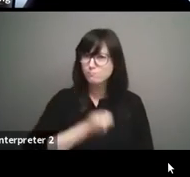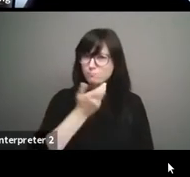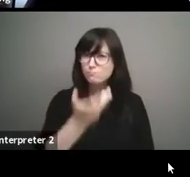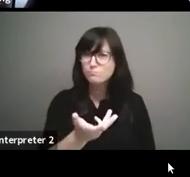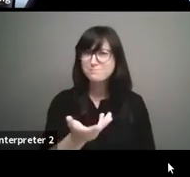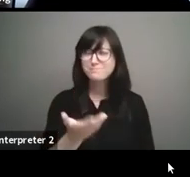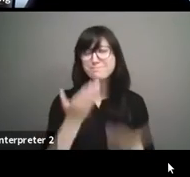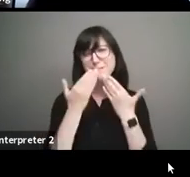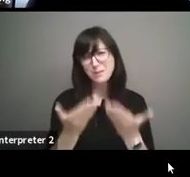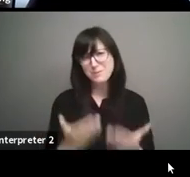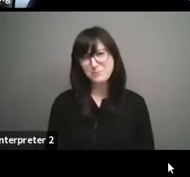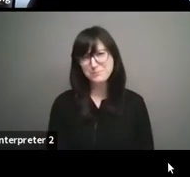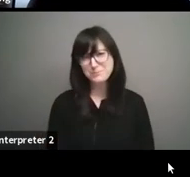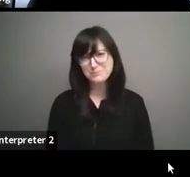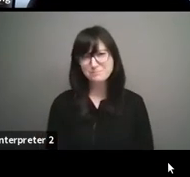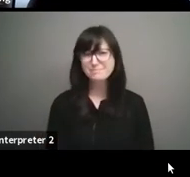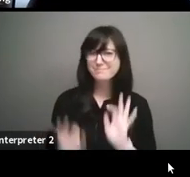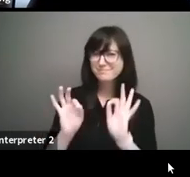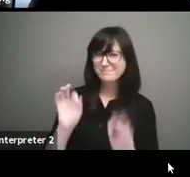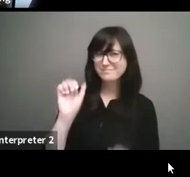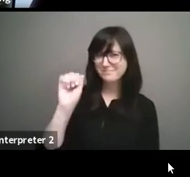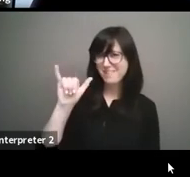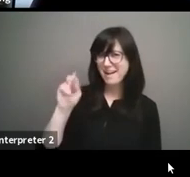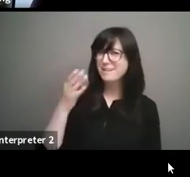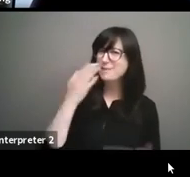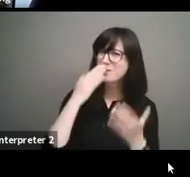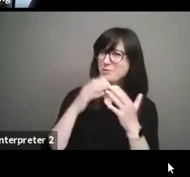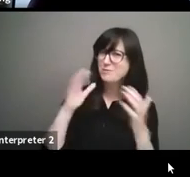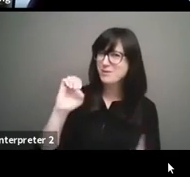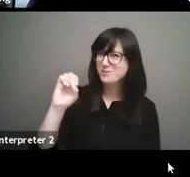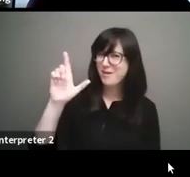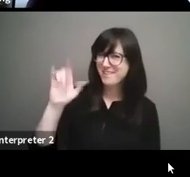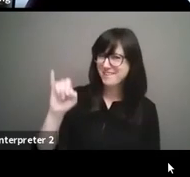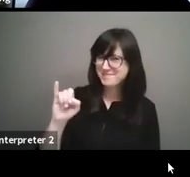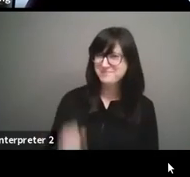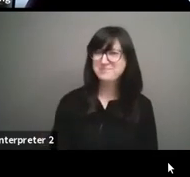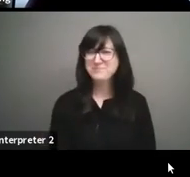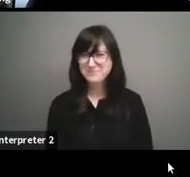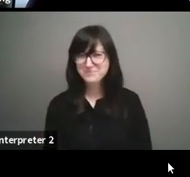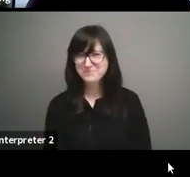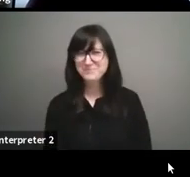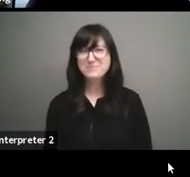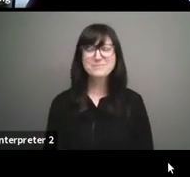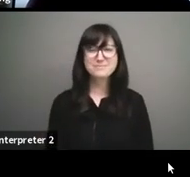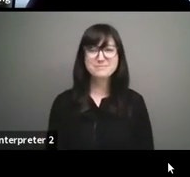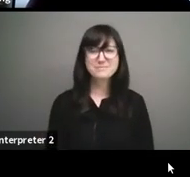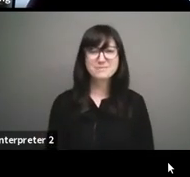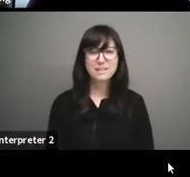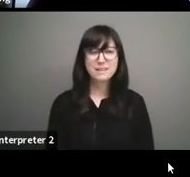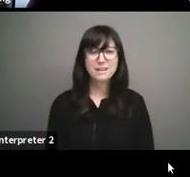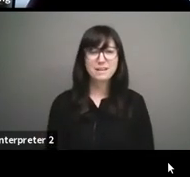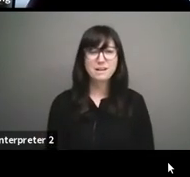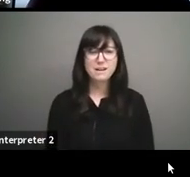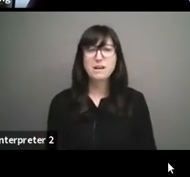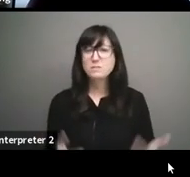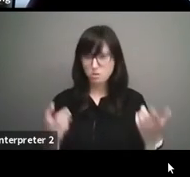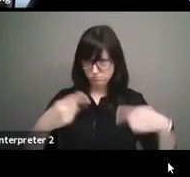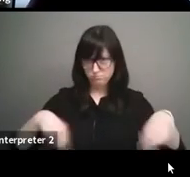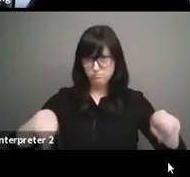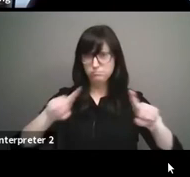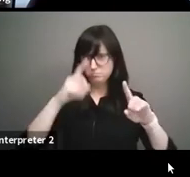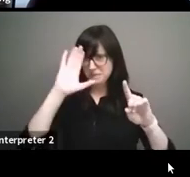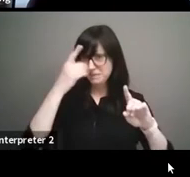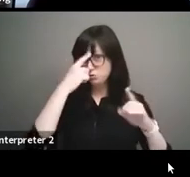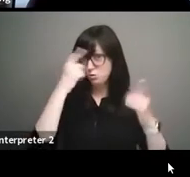you. Amazing, thank you so much, Ollie. Okay, so we're all on board that the